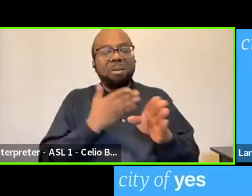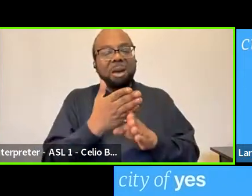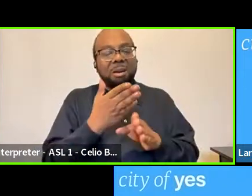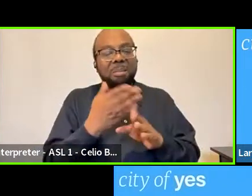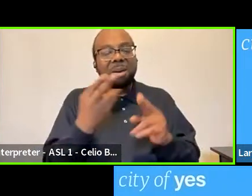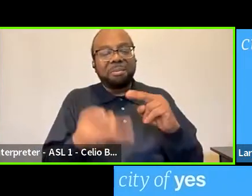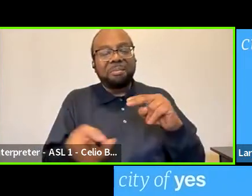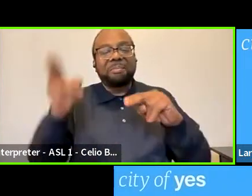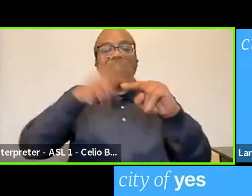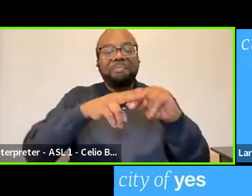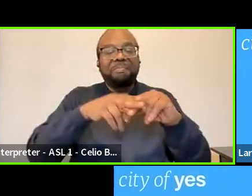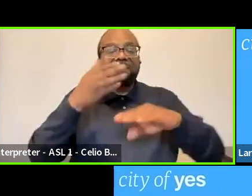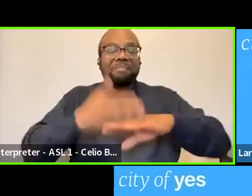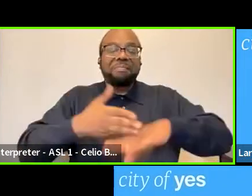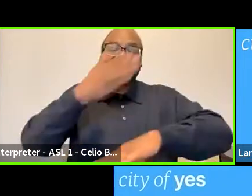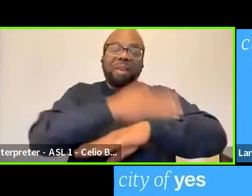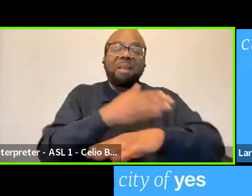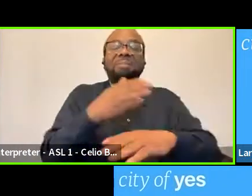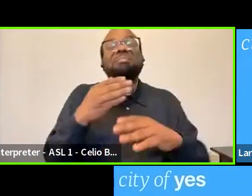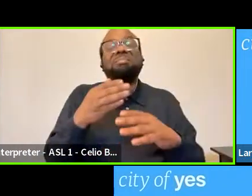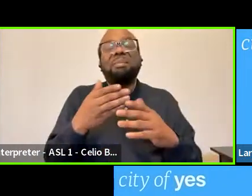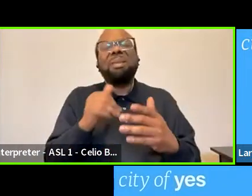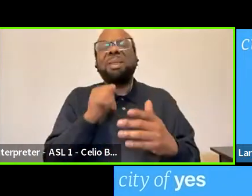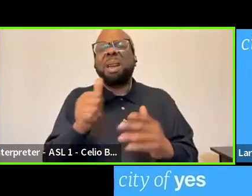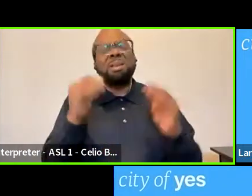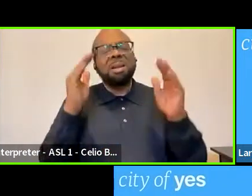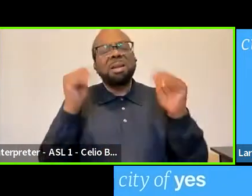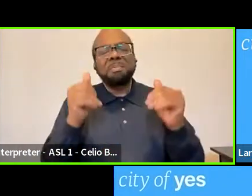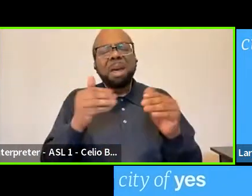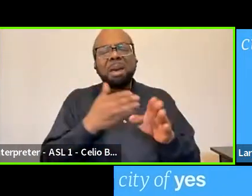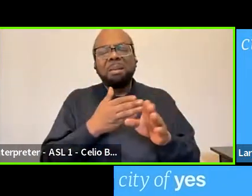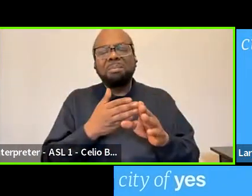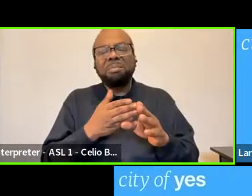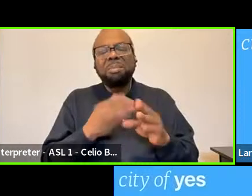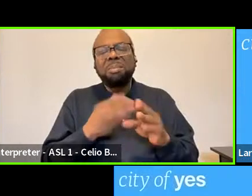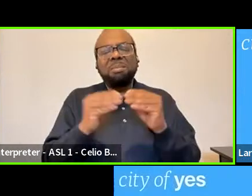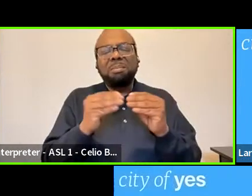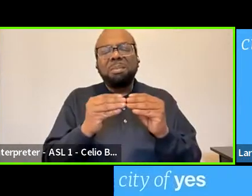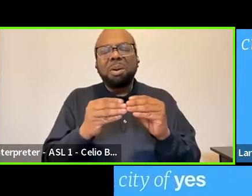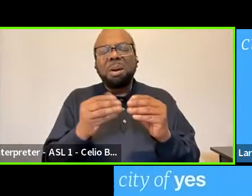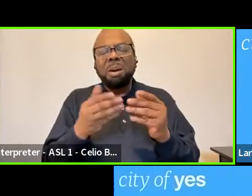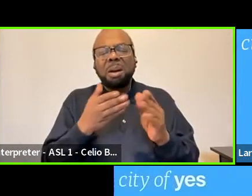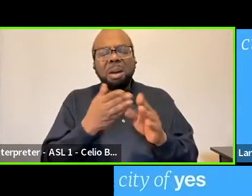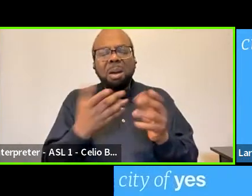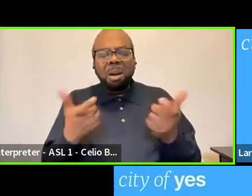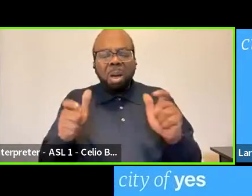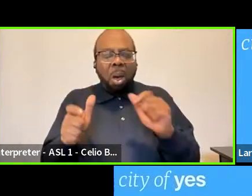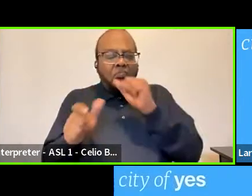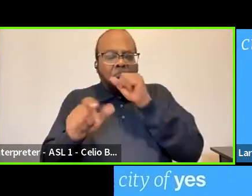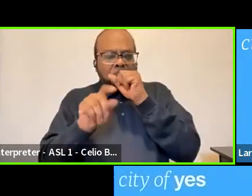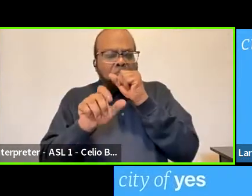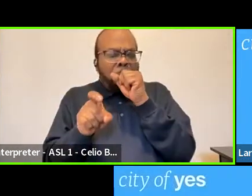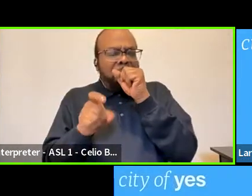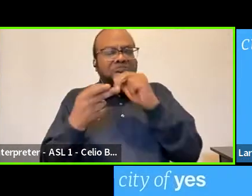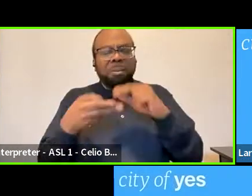So you, yeah, in general, shouldn't expect major tax increases. If someone wants to say more about the corner store provision, um, feel free.